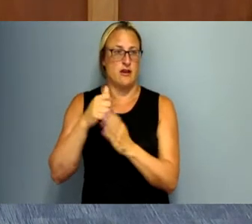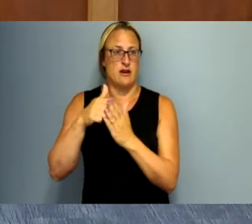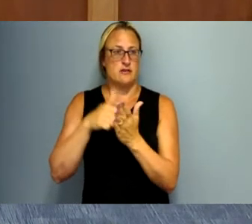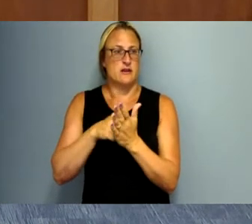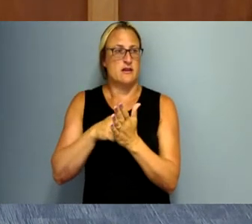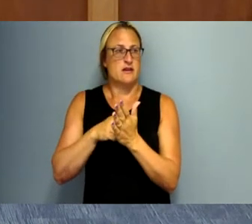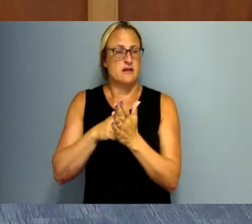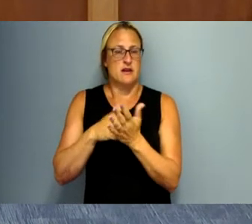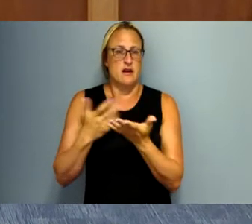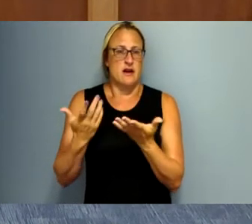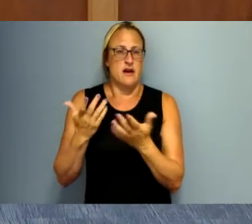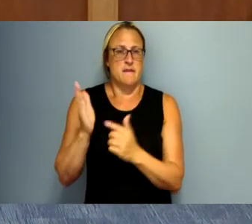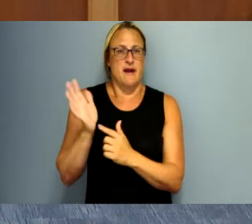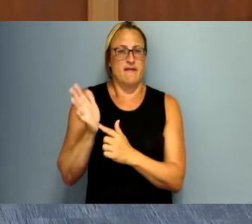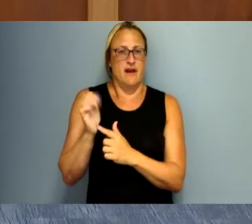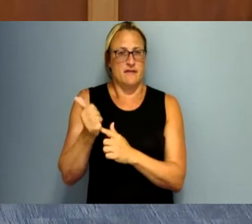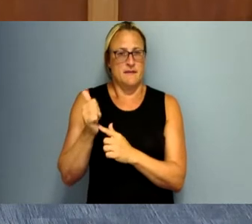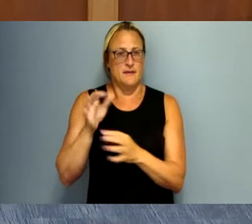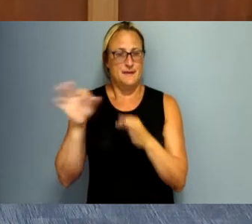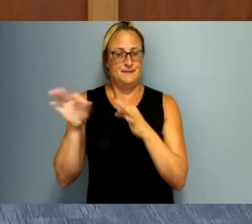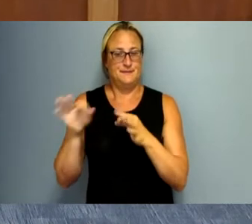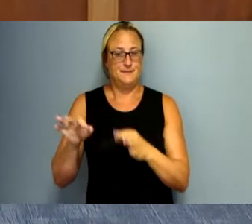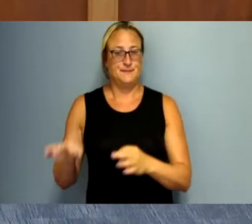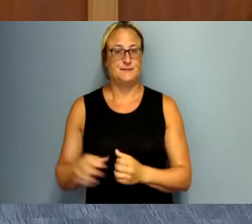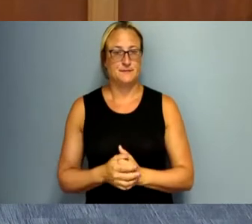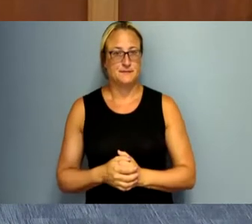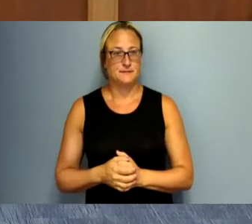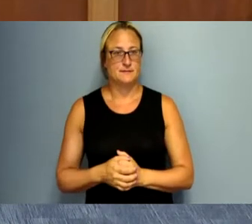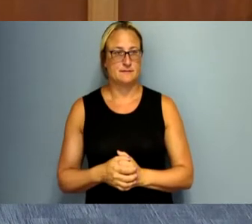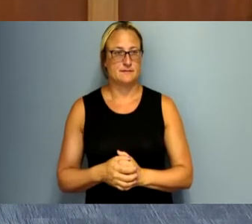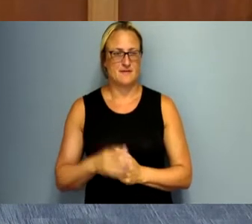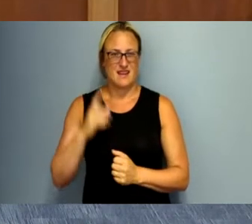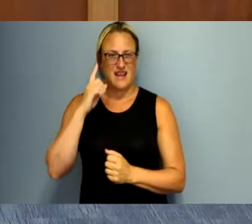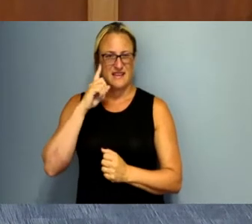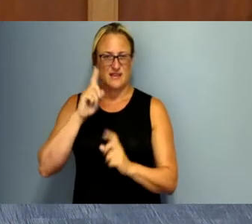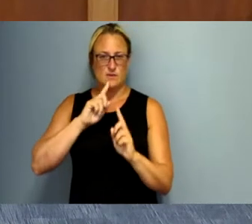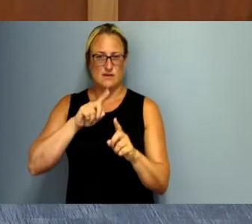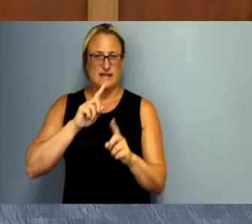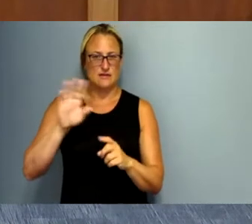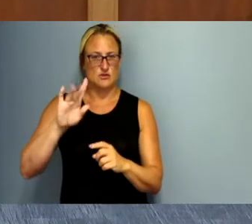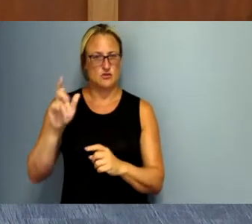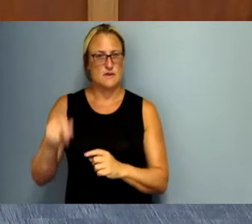about like 5-10 minutes, okay? Which I think will answer your questions.